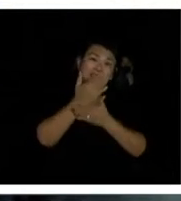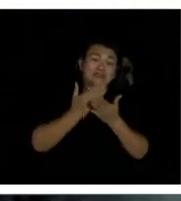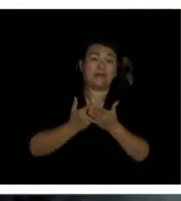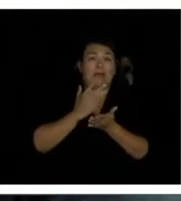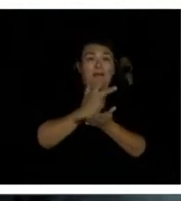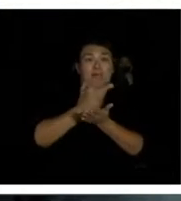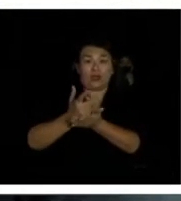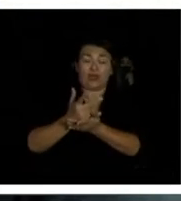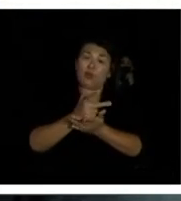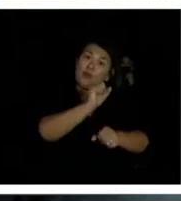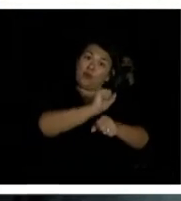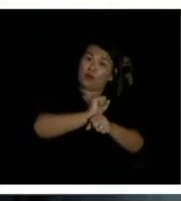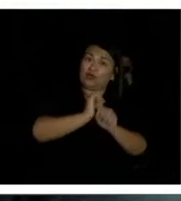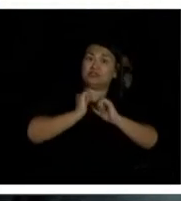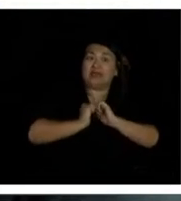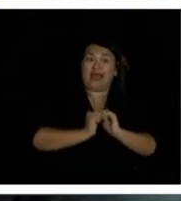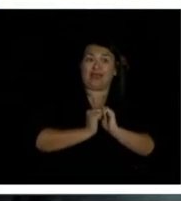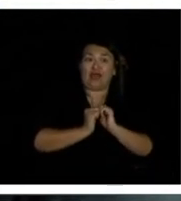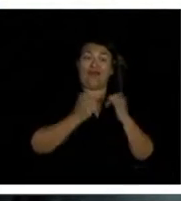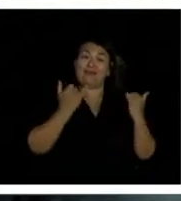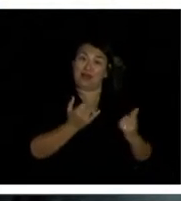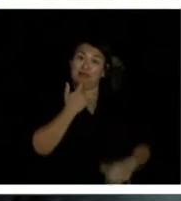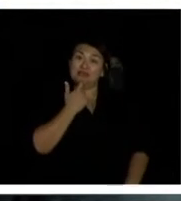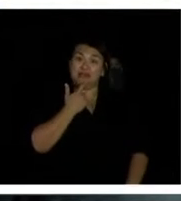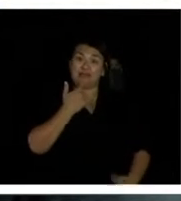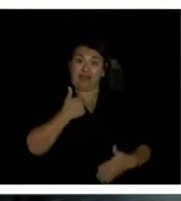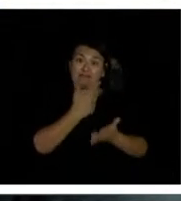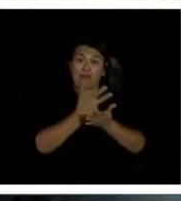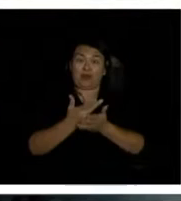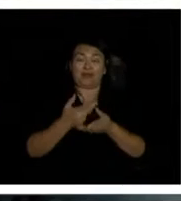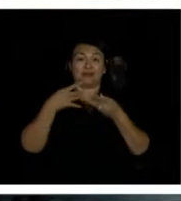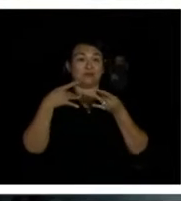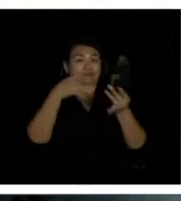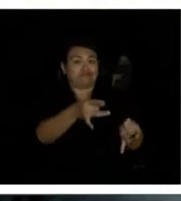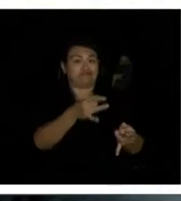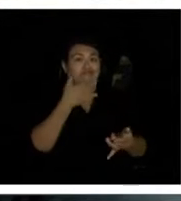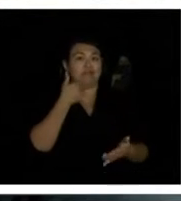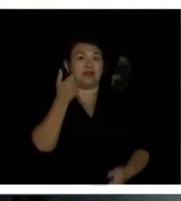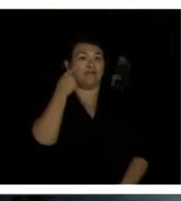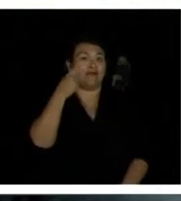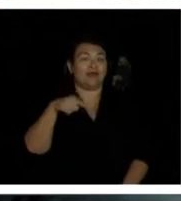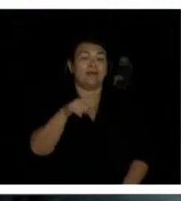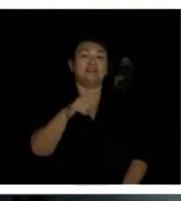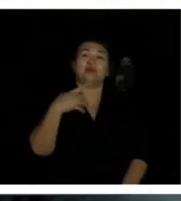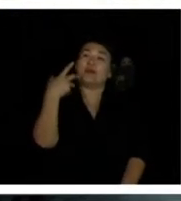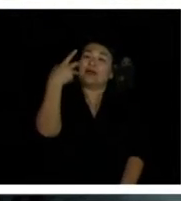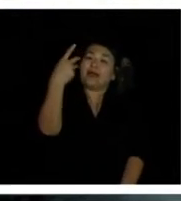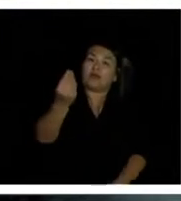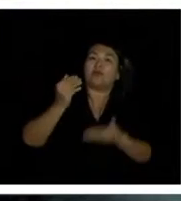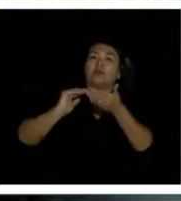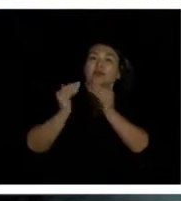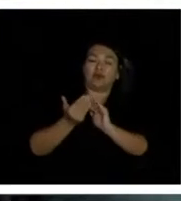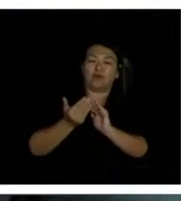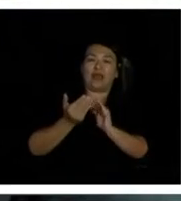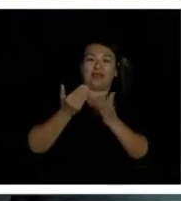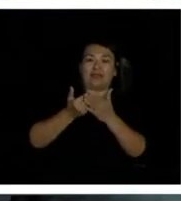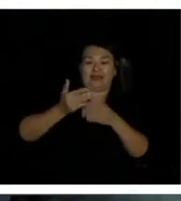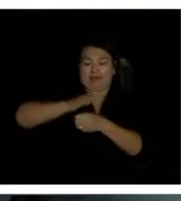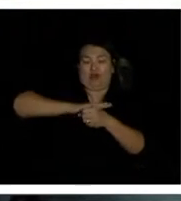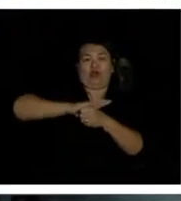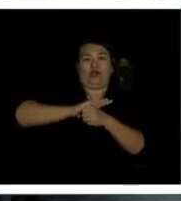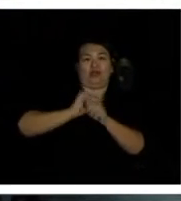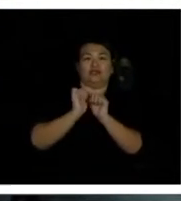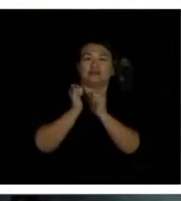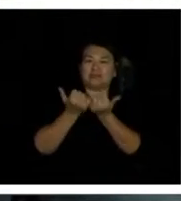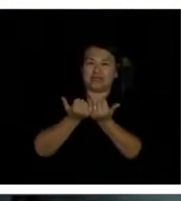we work together? And now they say they have parking that's a lot better for them. So going out in the community, and I think the Neighborhood Association being